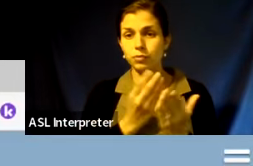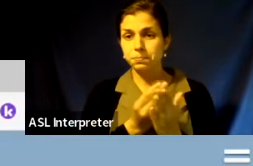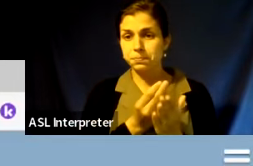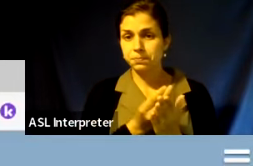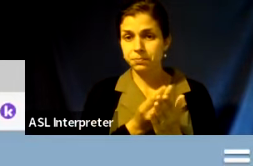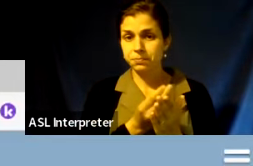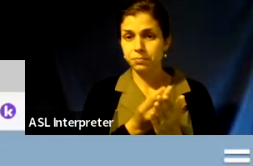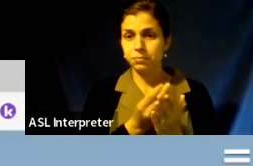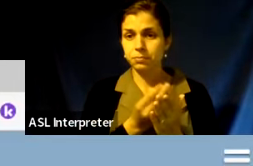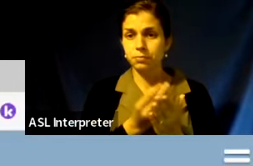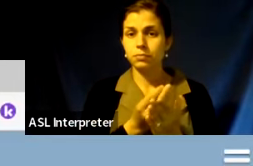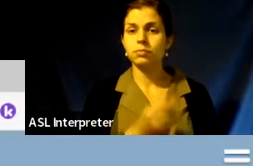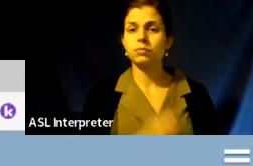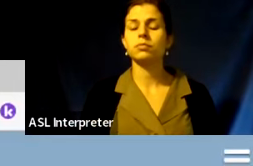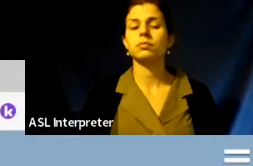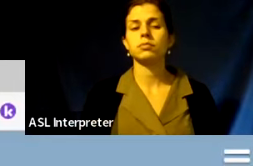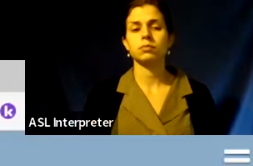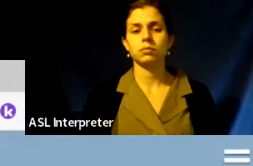app.